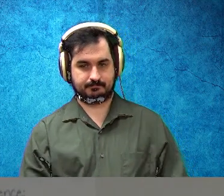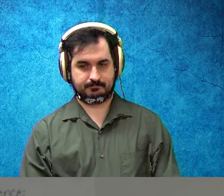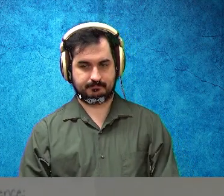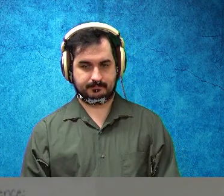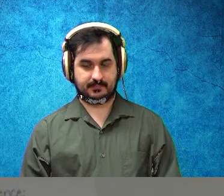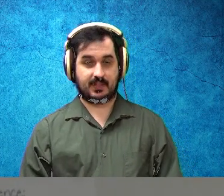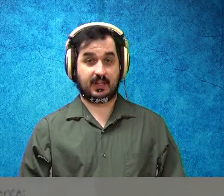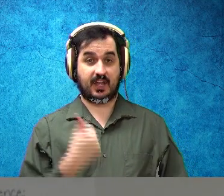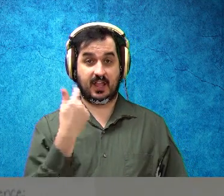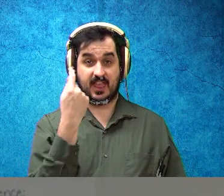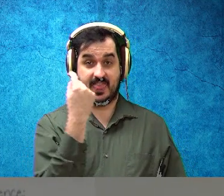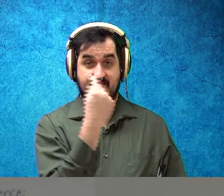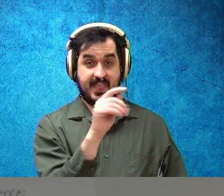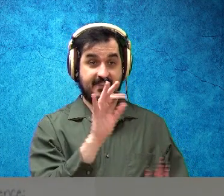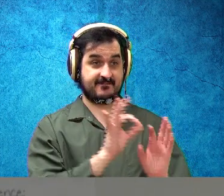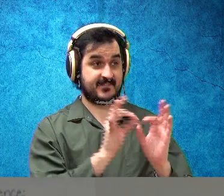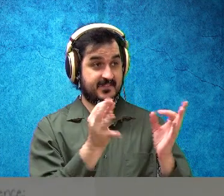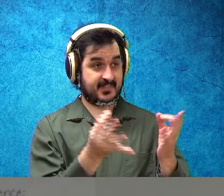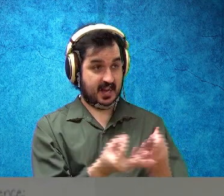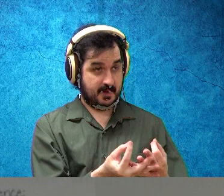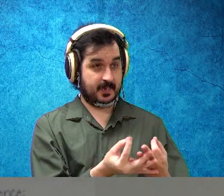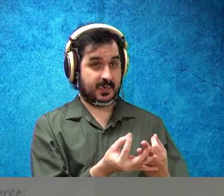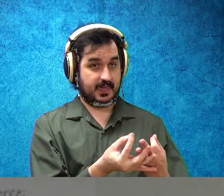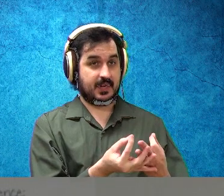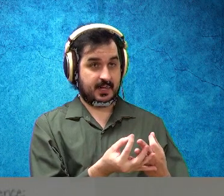the family